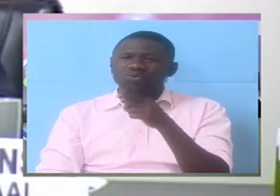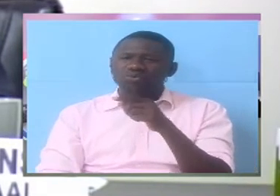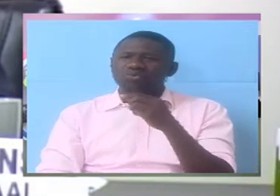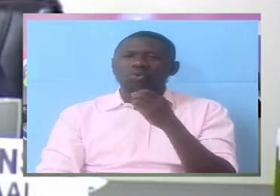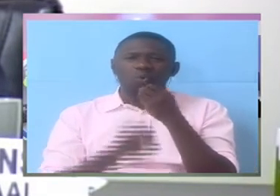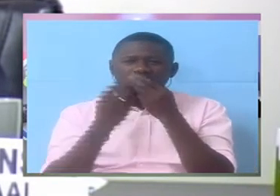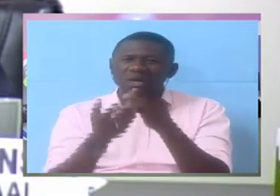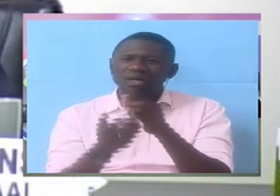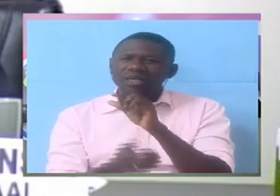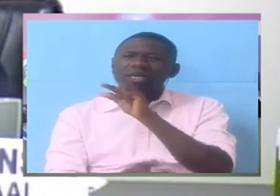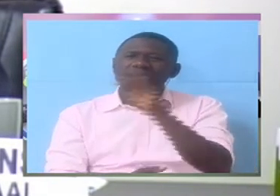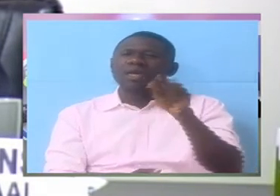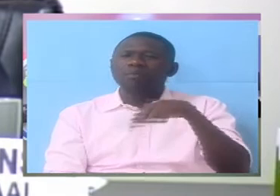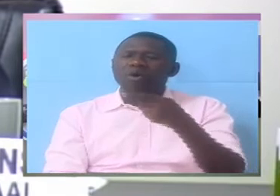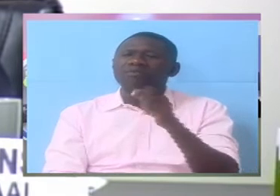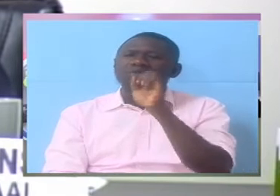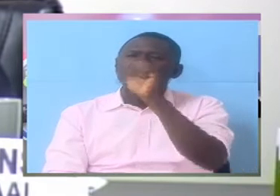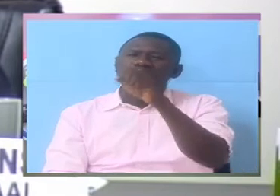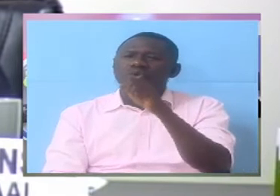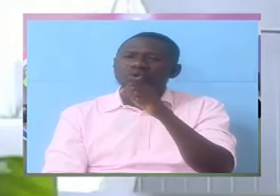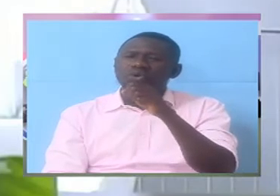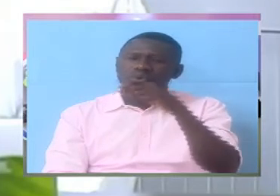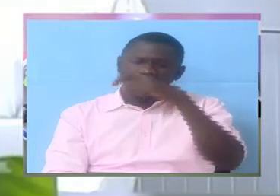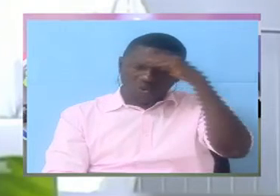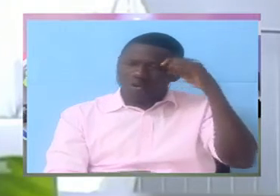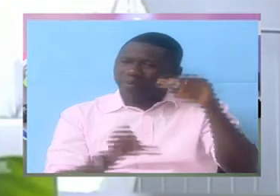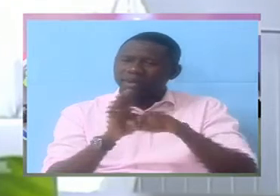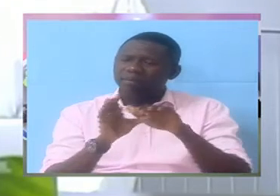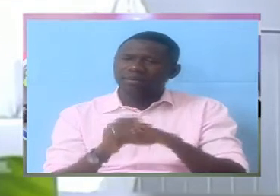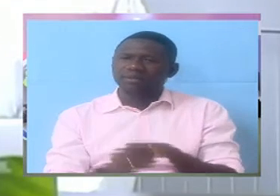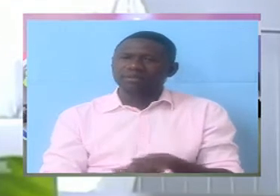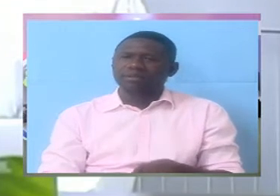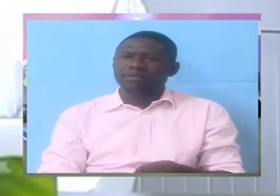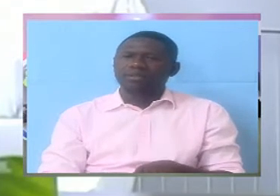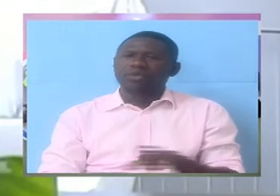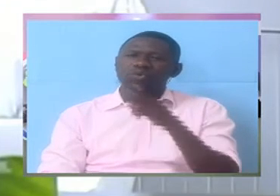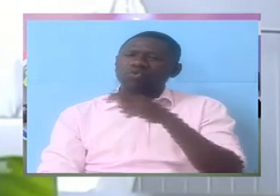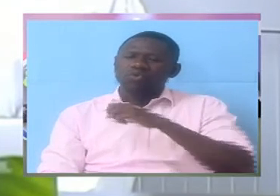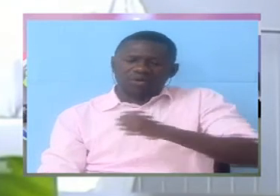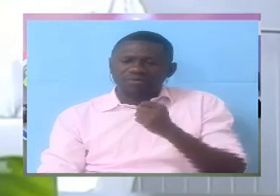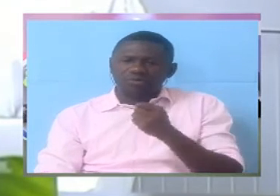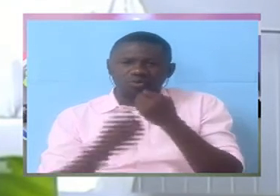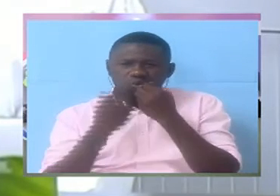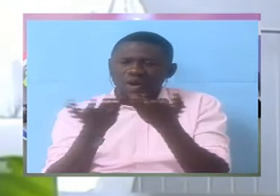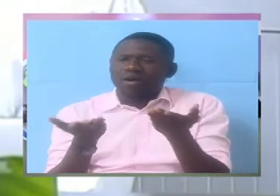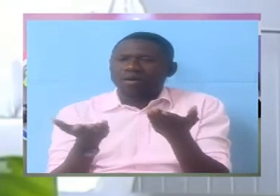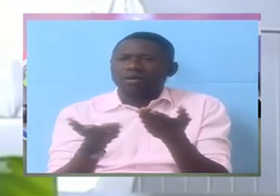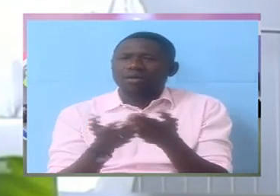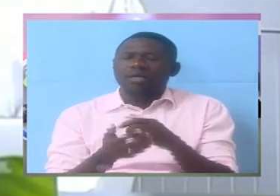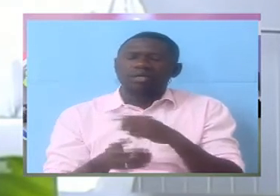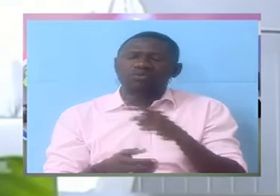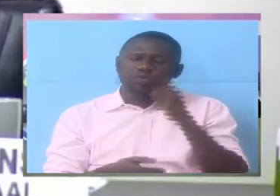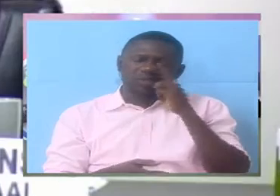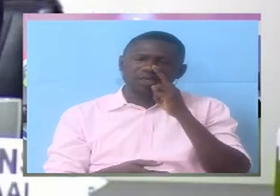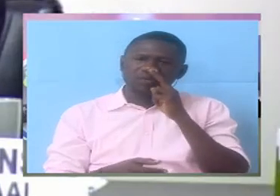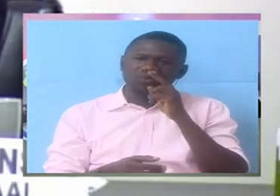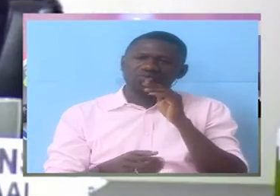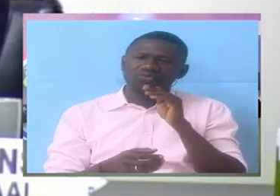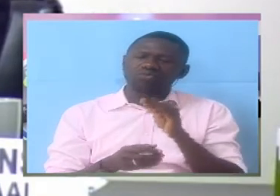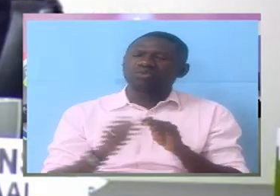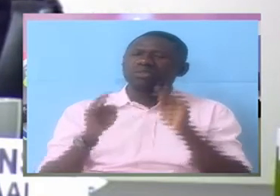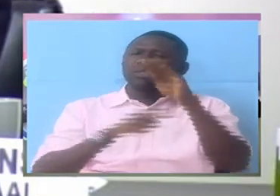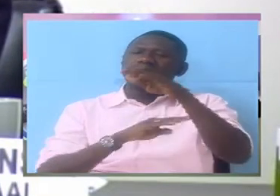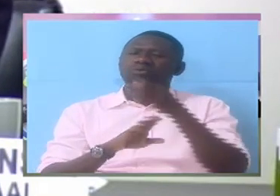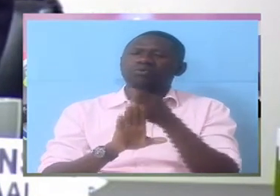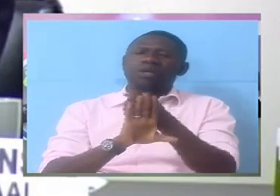You don't want to name them again. And then you try to jump into some defense